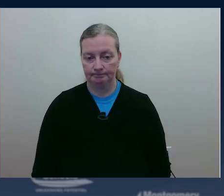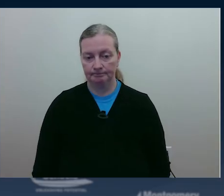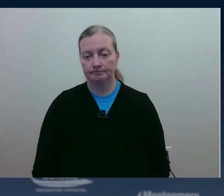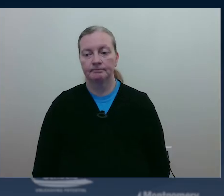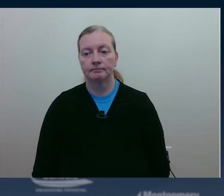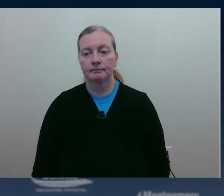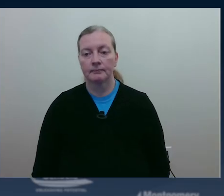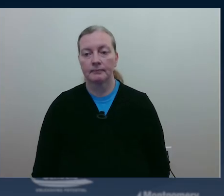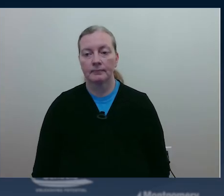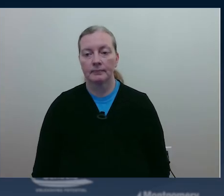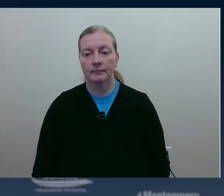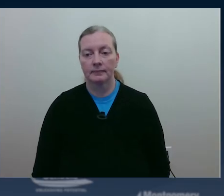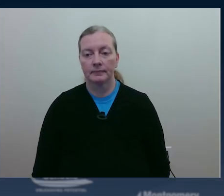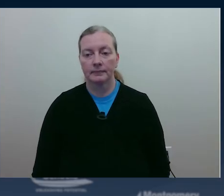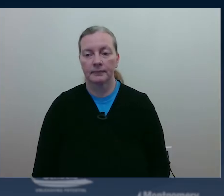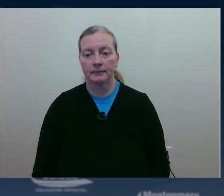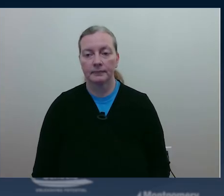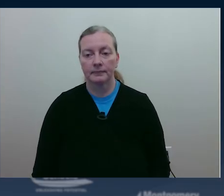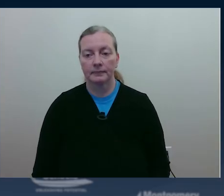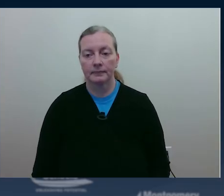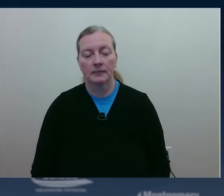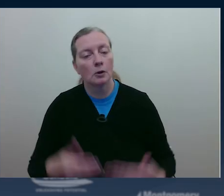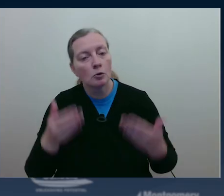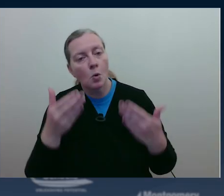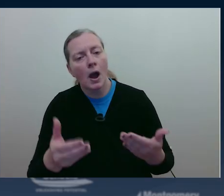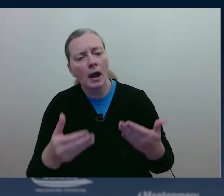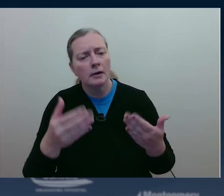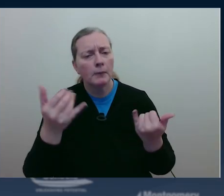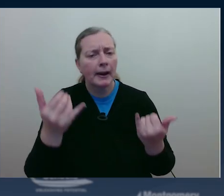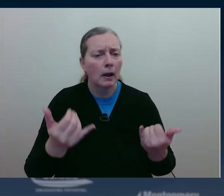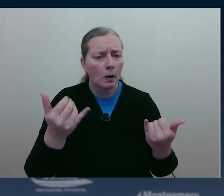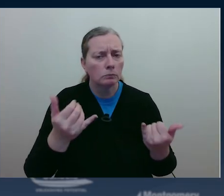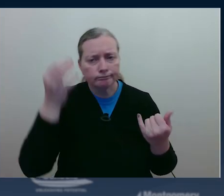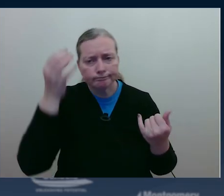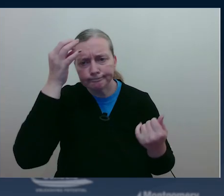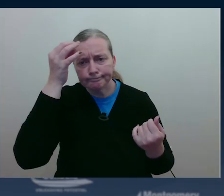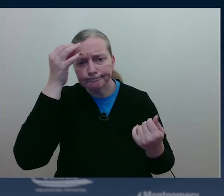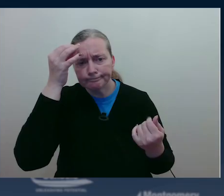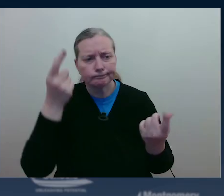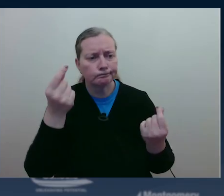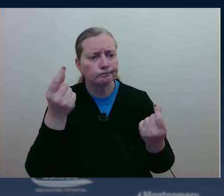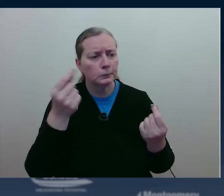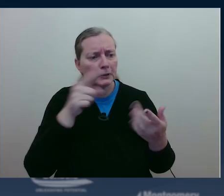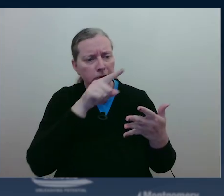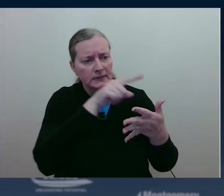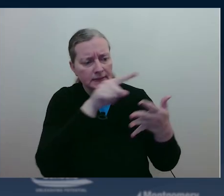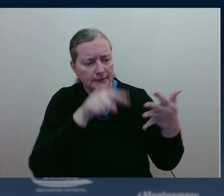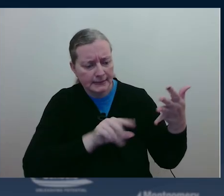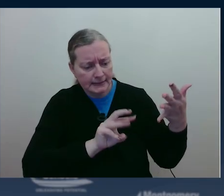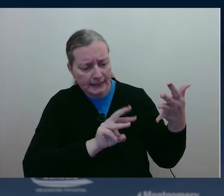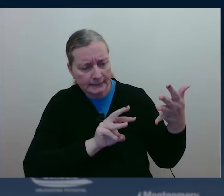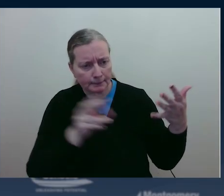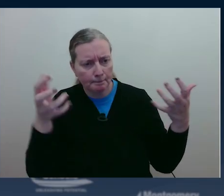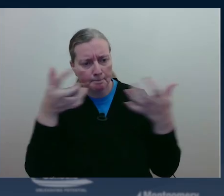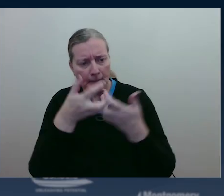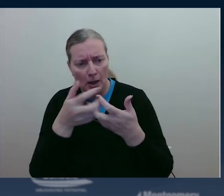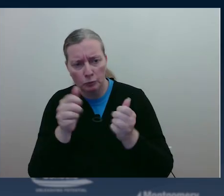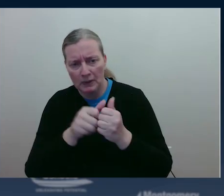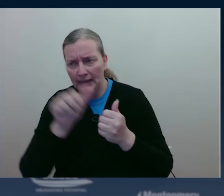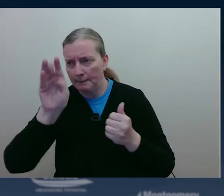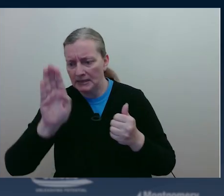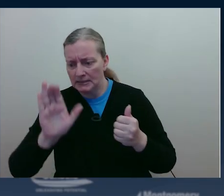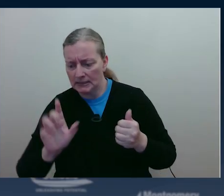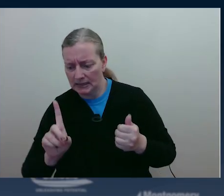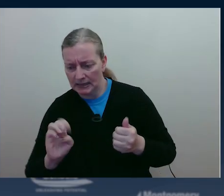just jot down what you think matches up with those. And then I'm going to turn it over to Jeannie for the next